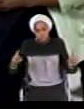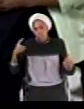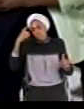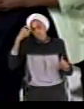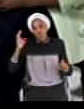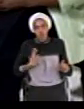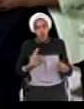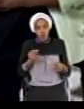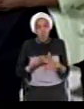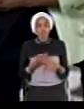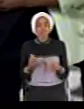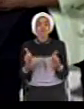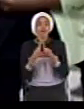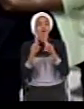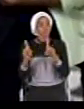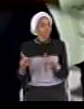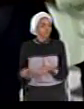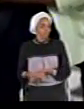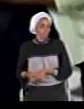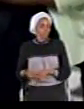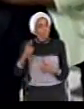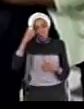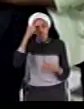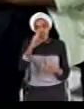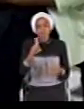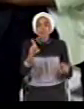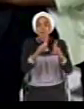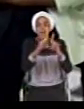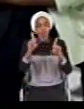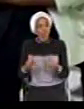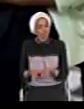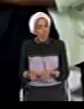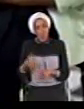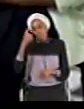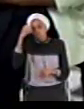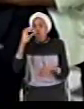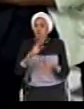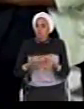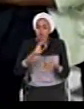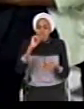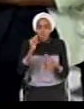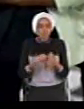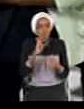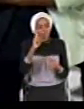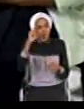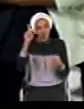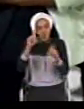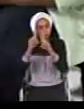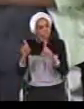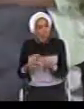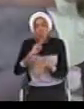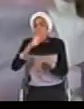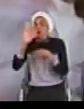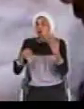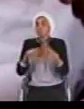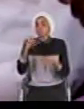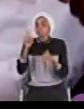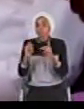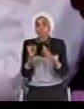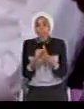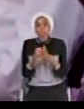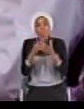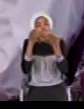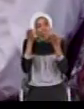also, for you also, for everyone also, for all those people that still need to